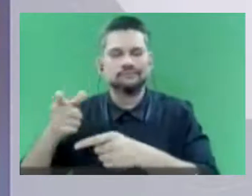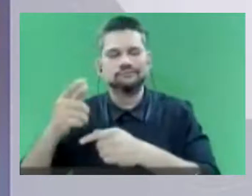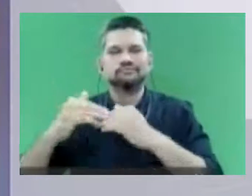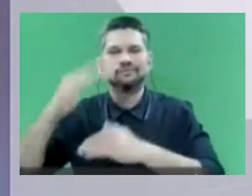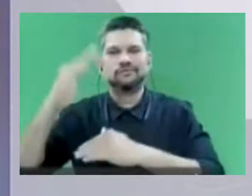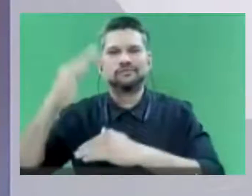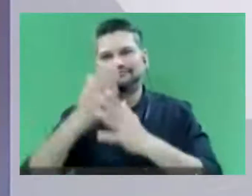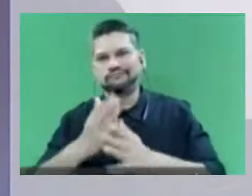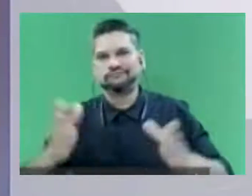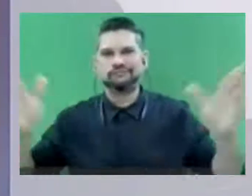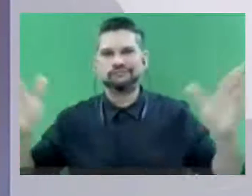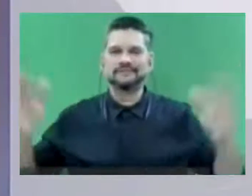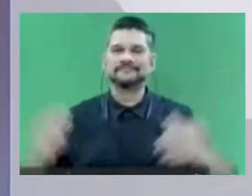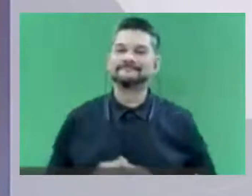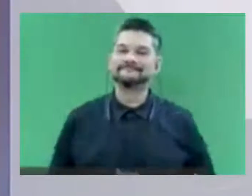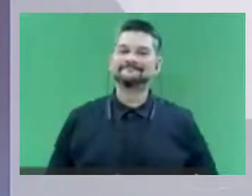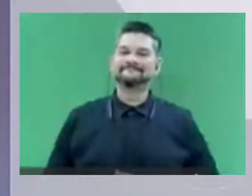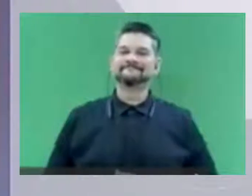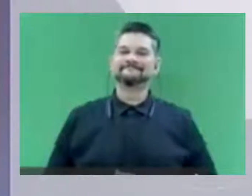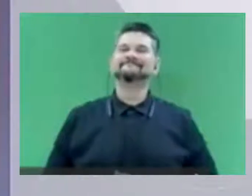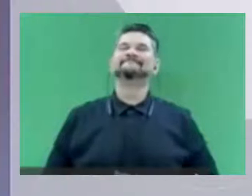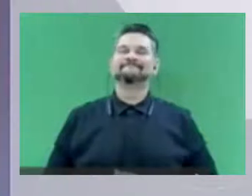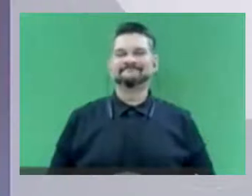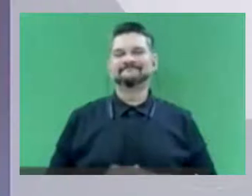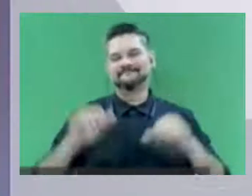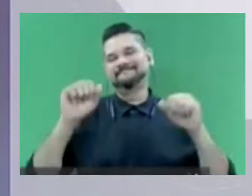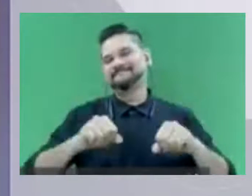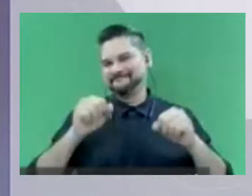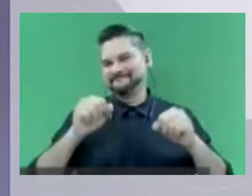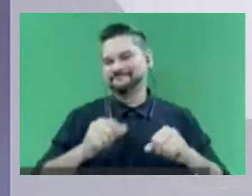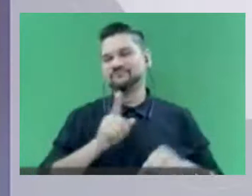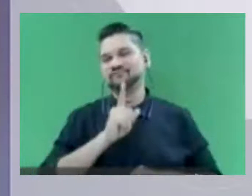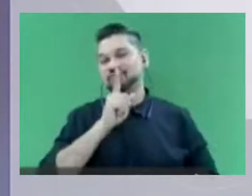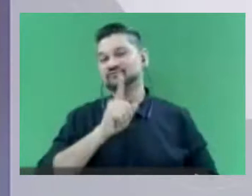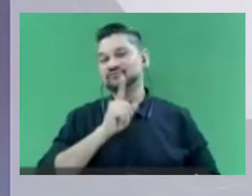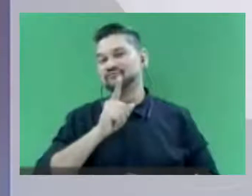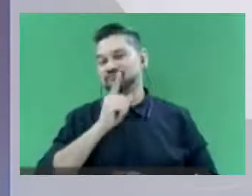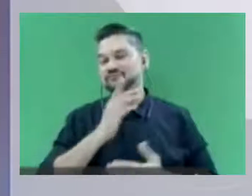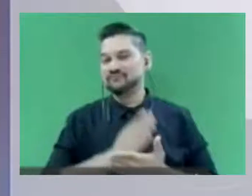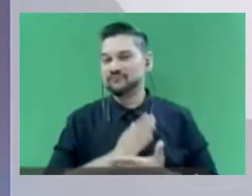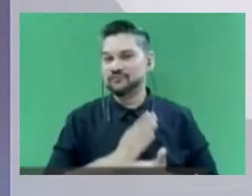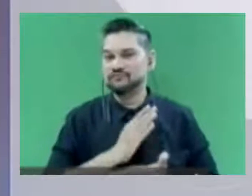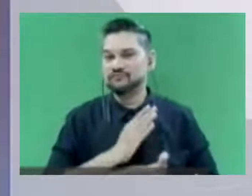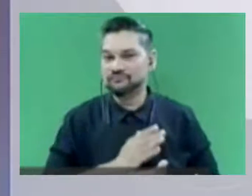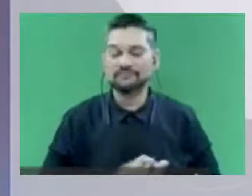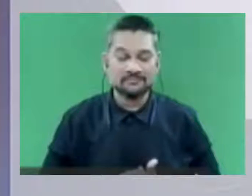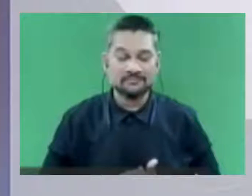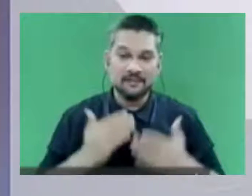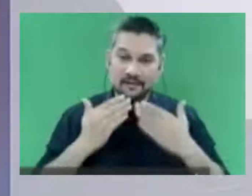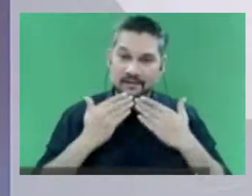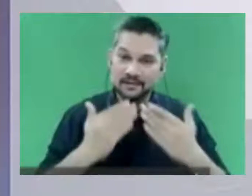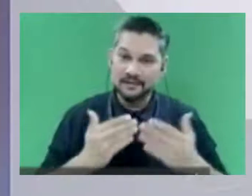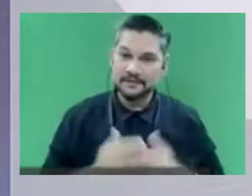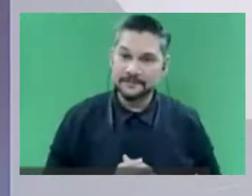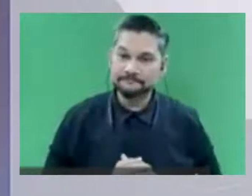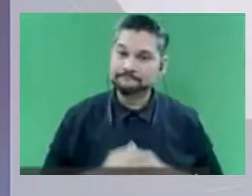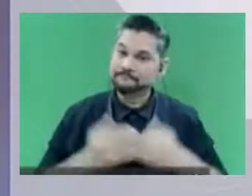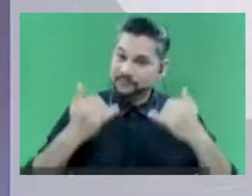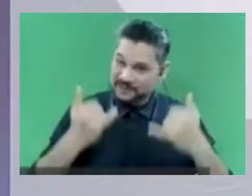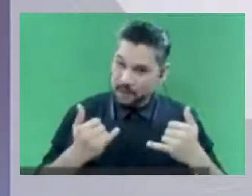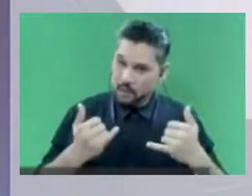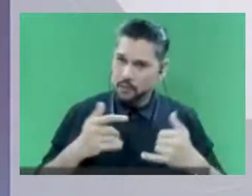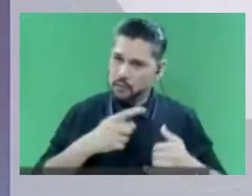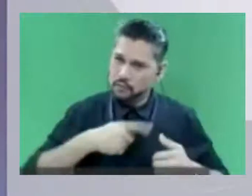Indeed, indeed. Thank you. Yes. And we are planning that